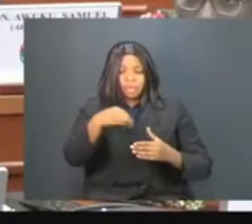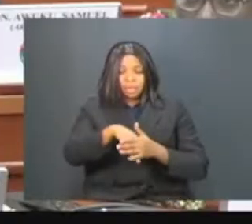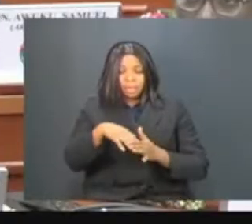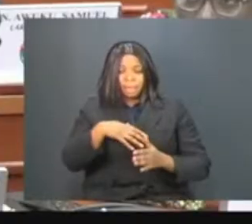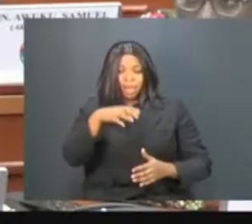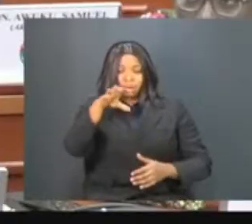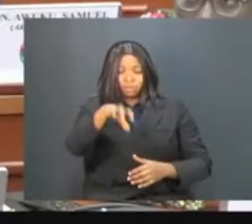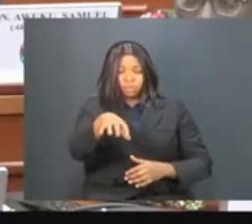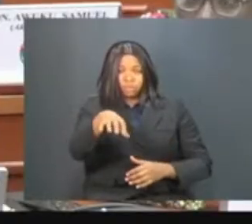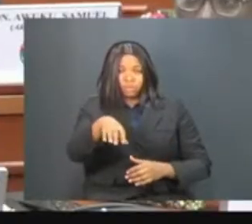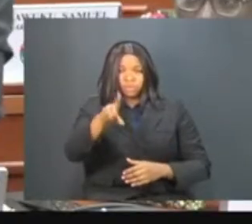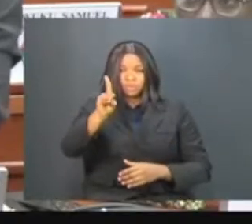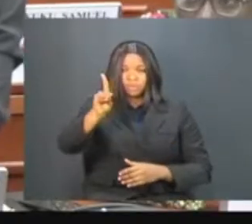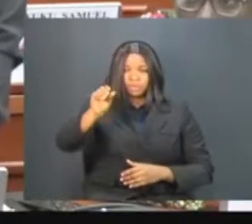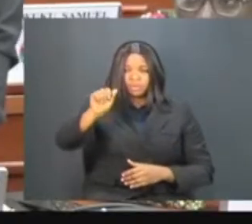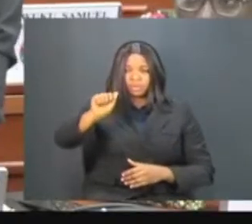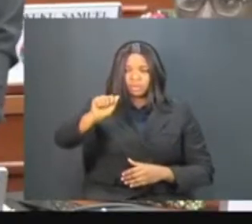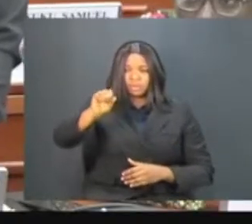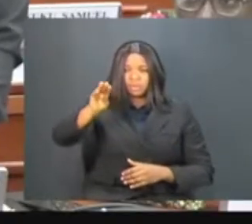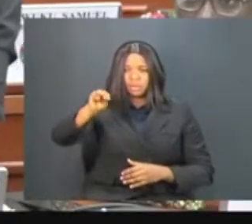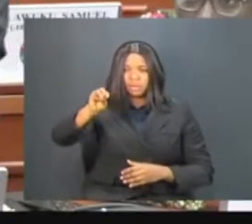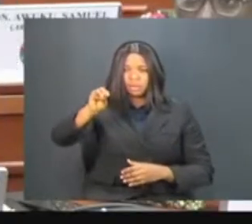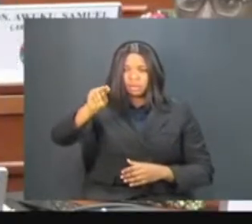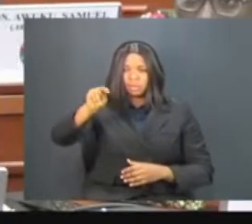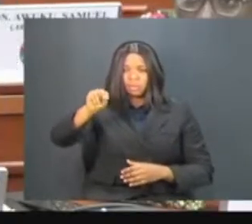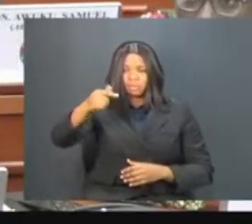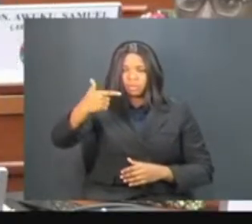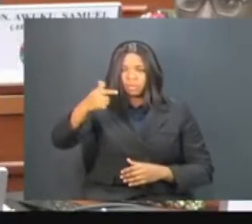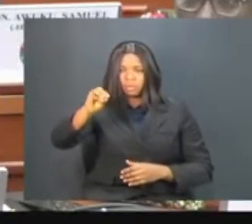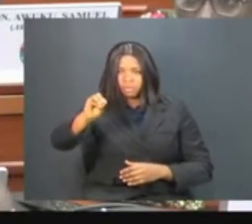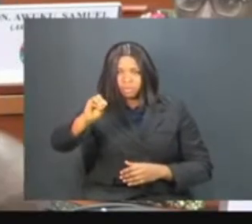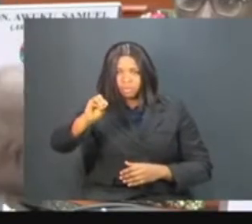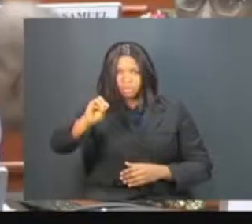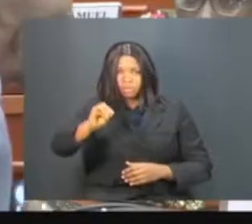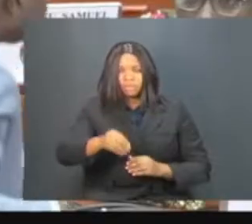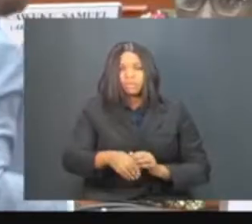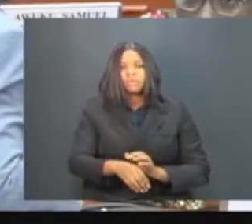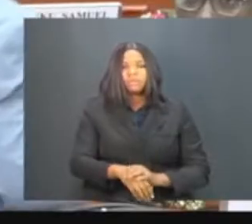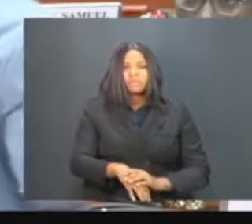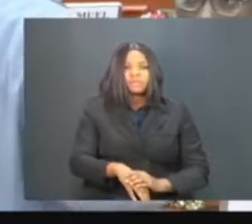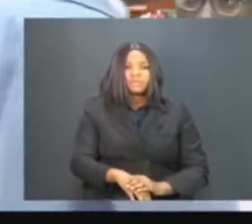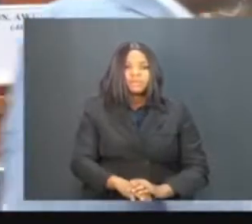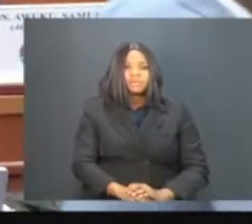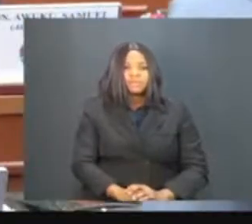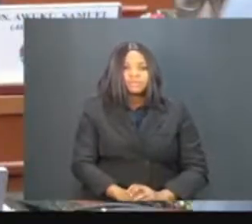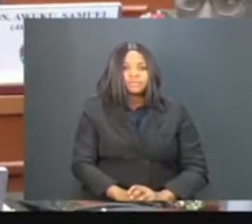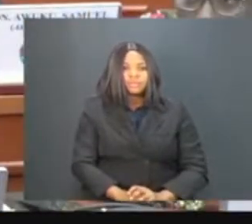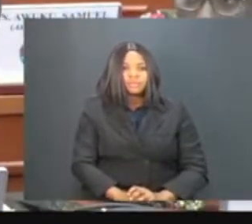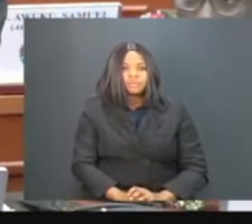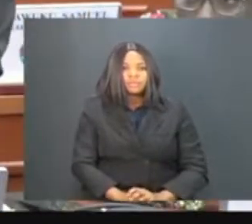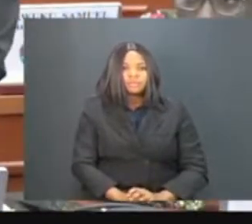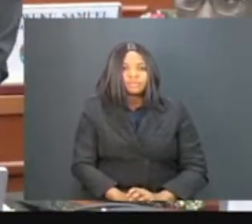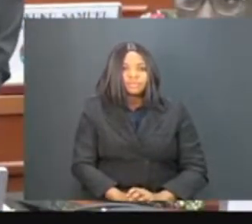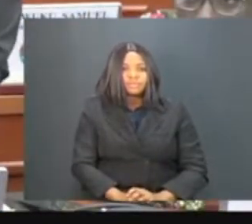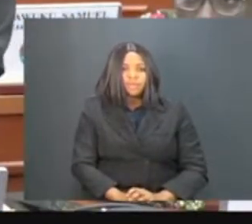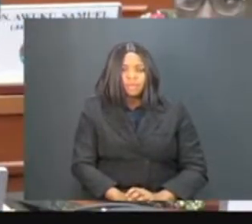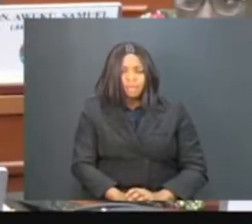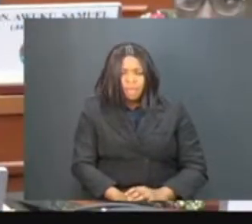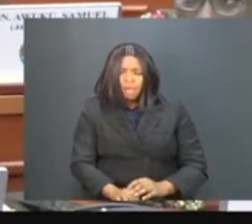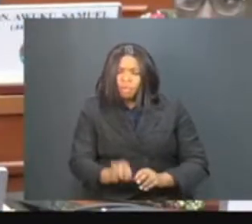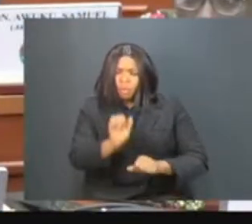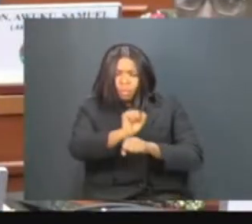Damango, from Kojokura to Seyiri, from Langantre to Kidendlempa, is unemployment.